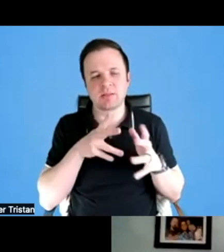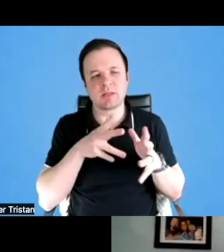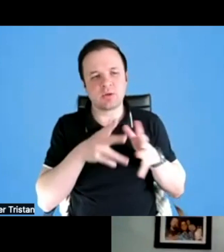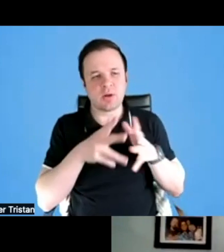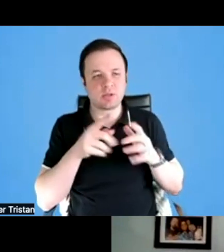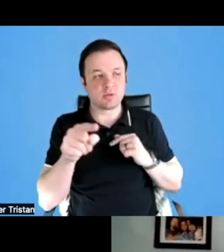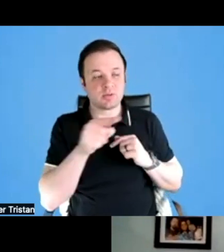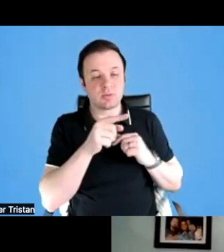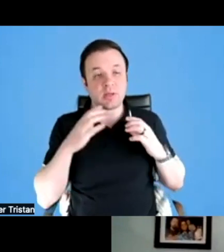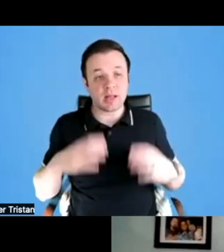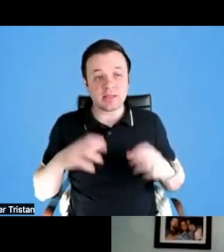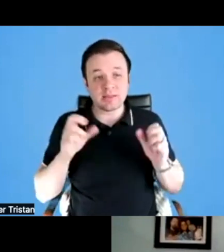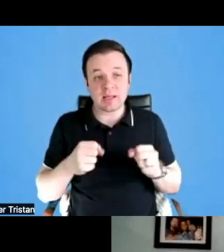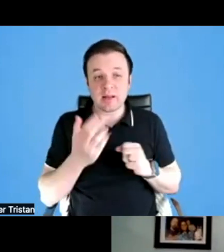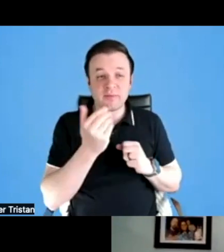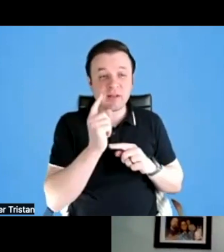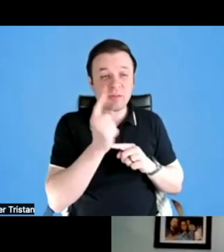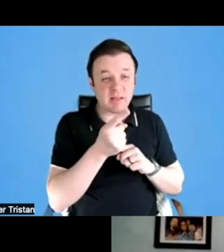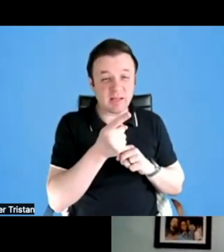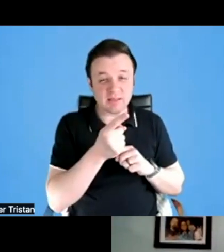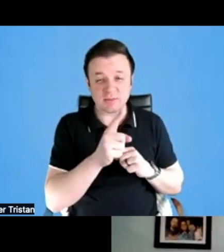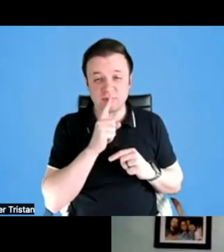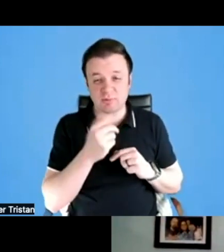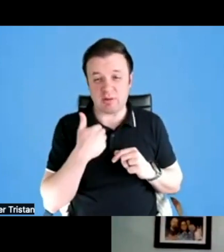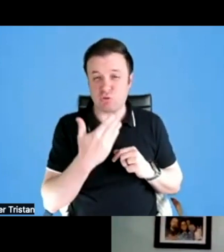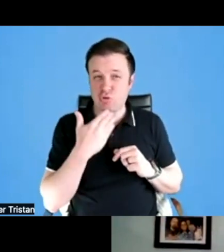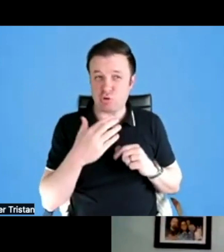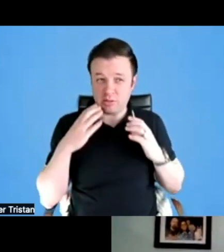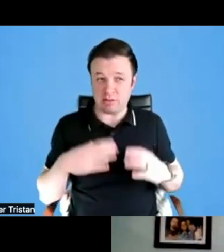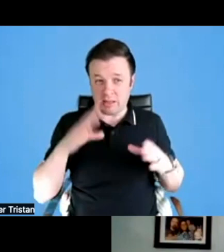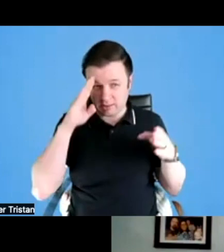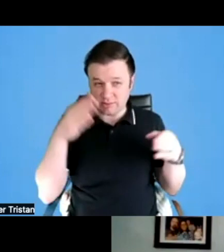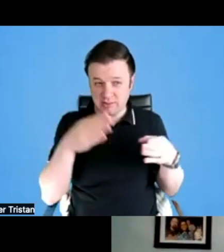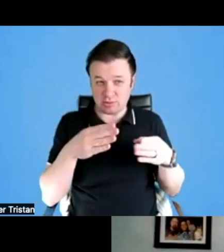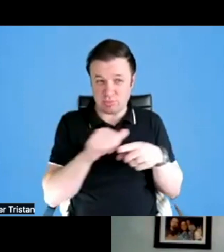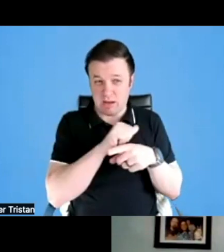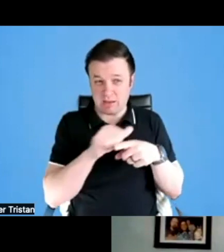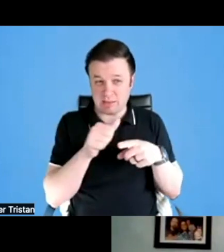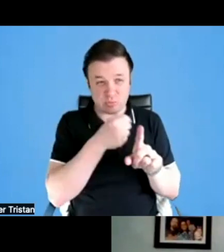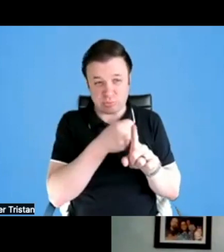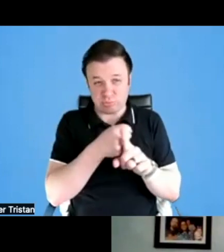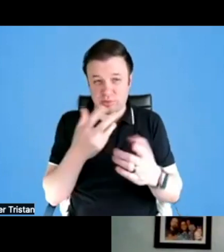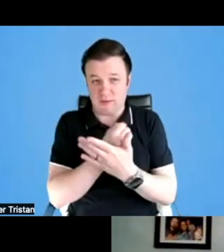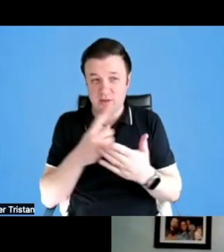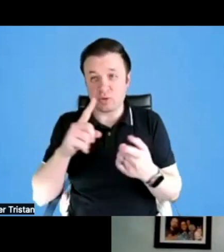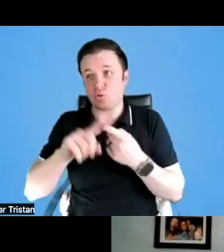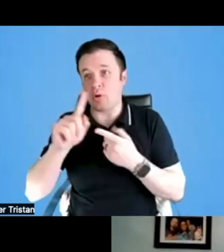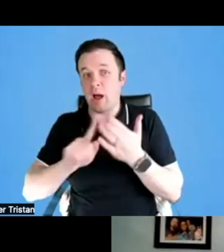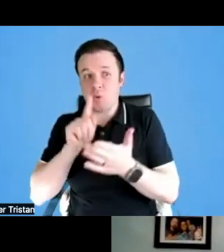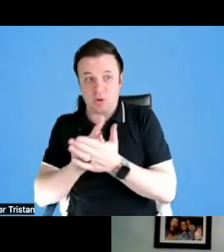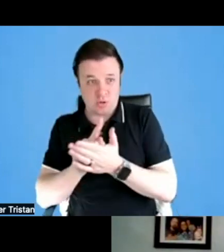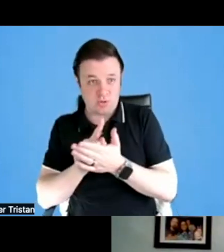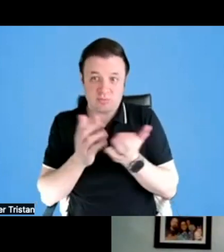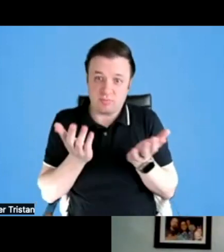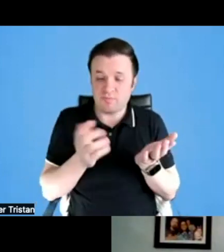can be anywhere from 15 minutes and you have a really good client-centered practice, which kind of hits all the things, to an hour. It doesn't all have